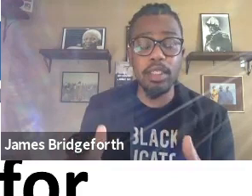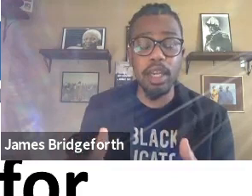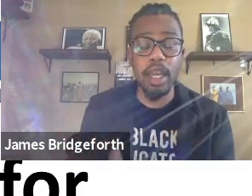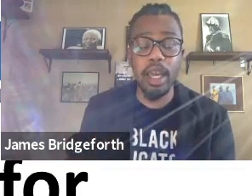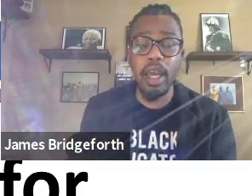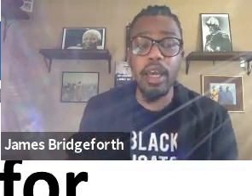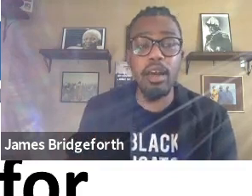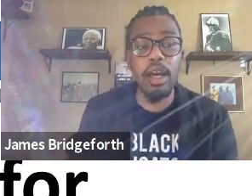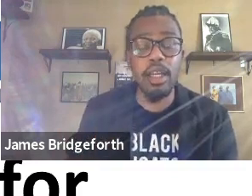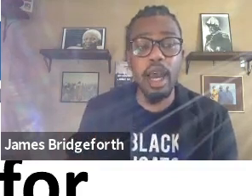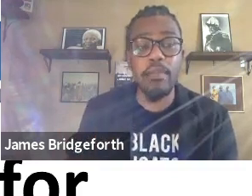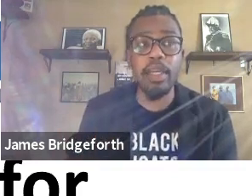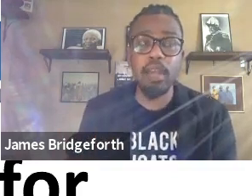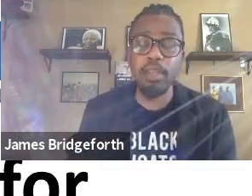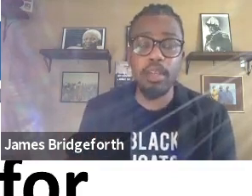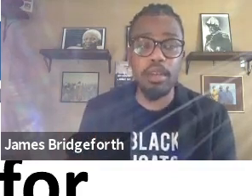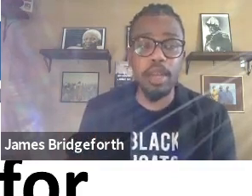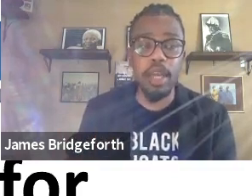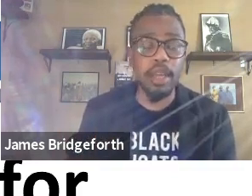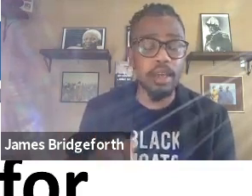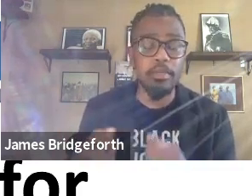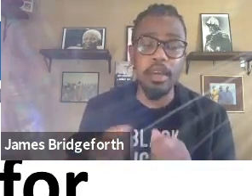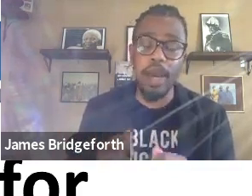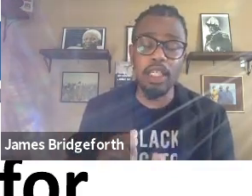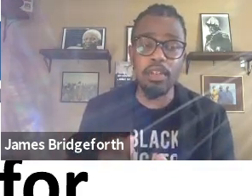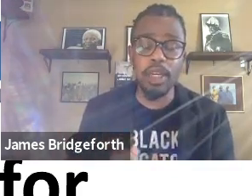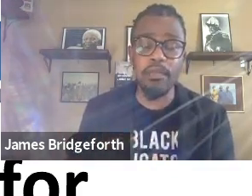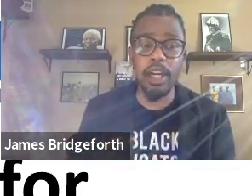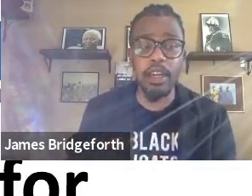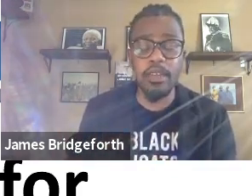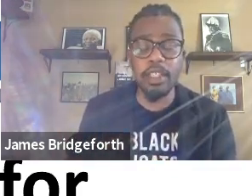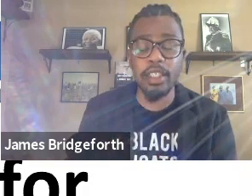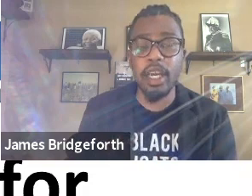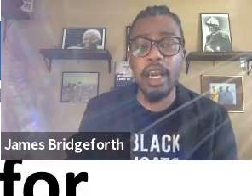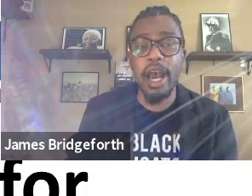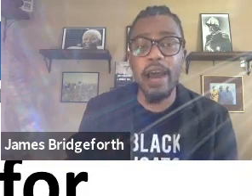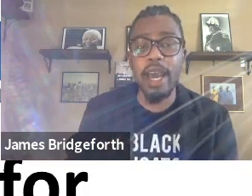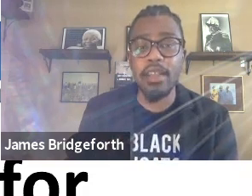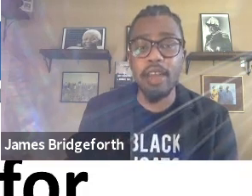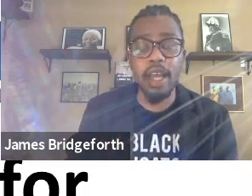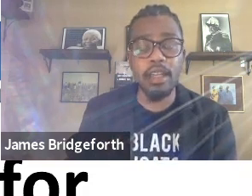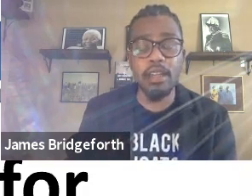our talk today is on being accepted to assimilate and the mismatch between faculty advisors